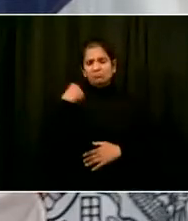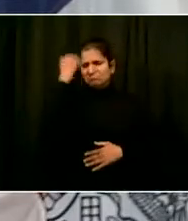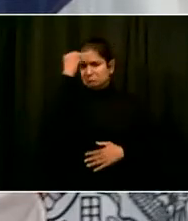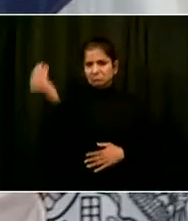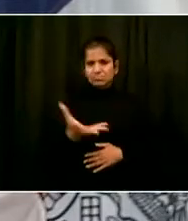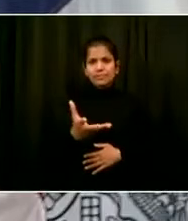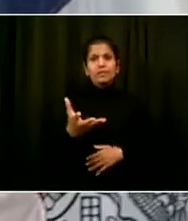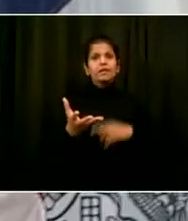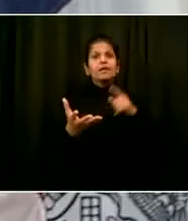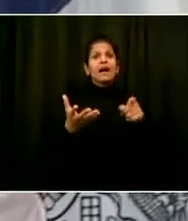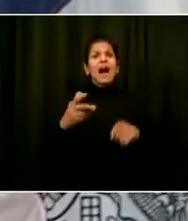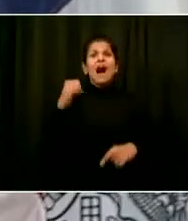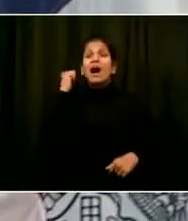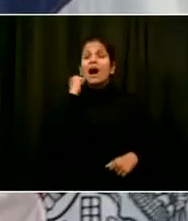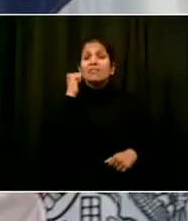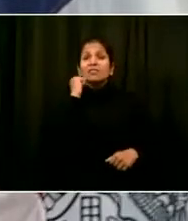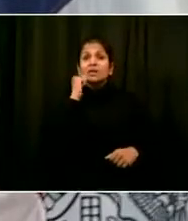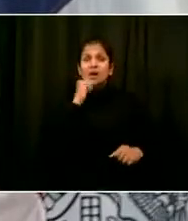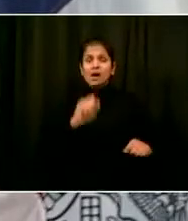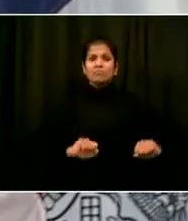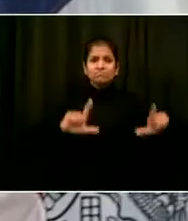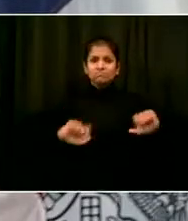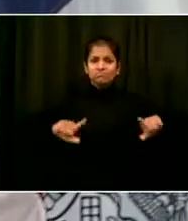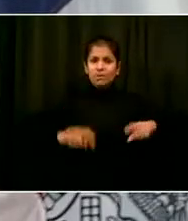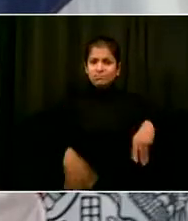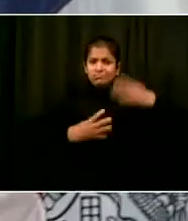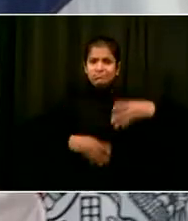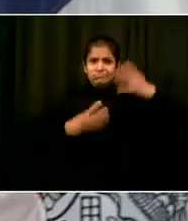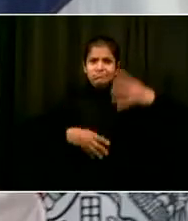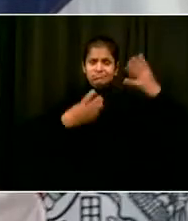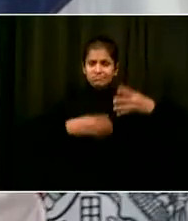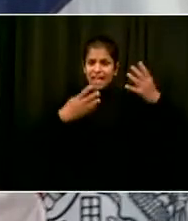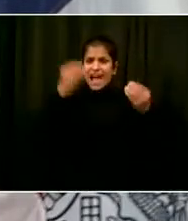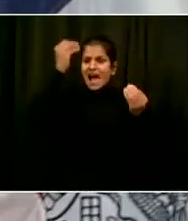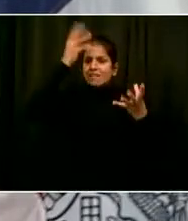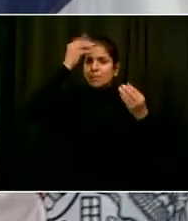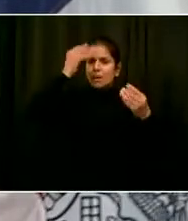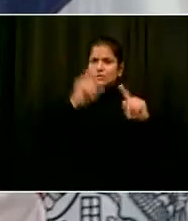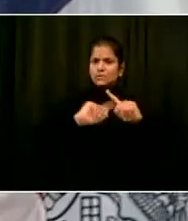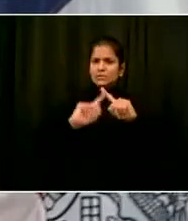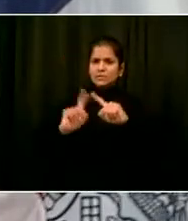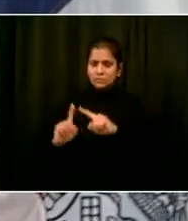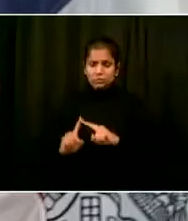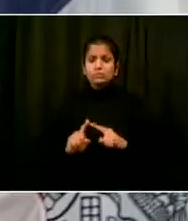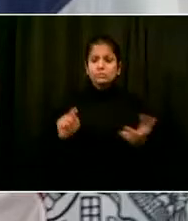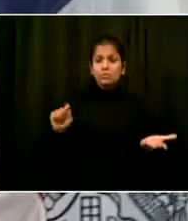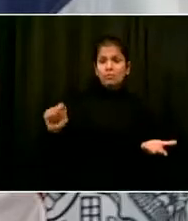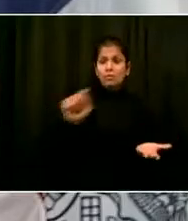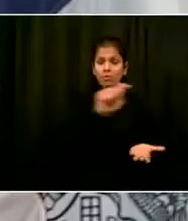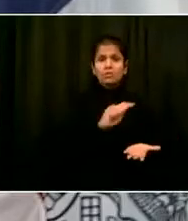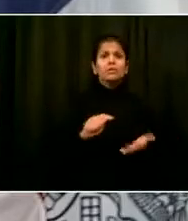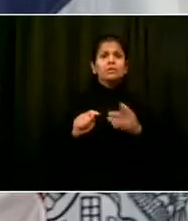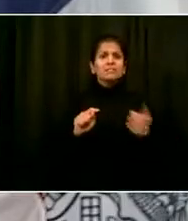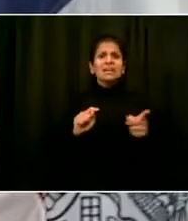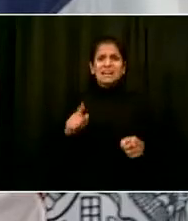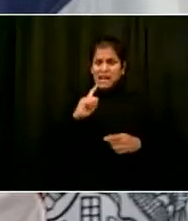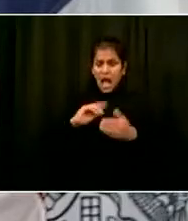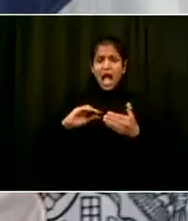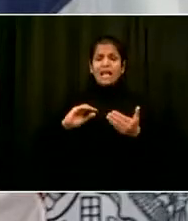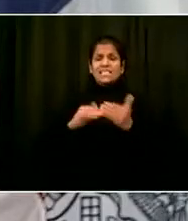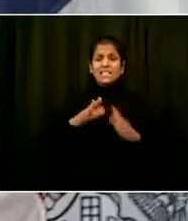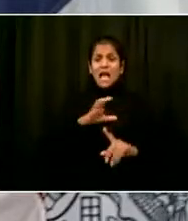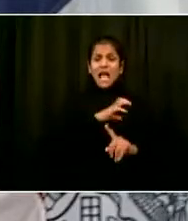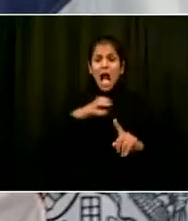officials uh they know it's there they know they can draw upon it they know they can ask whatever questions they need from it we don't necessarily have a separate operation that